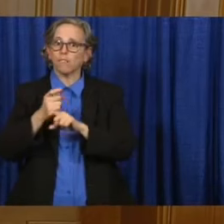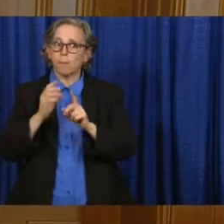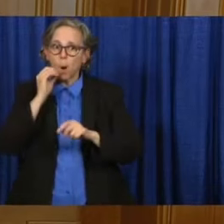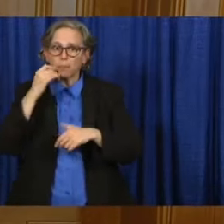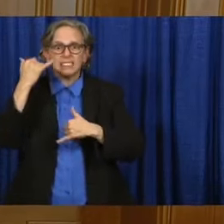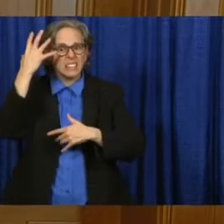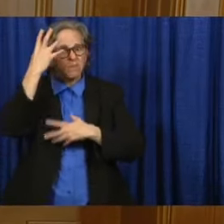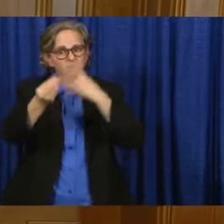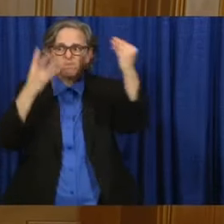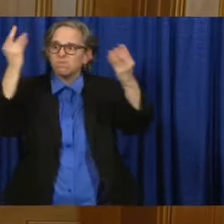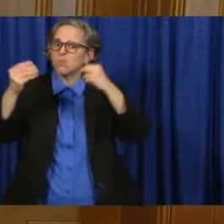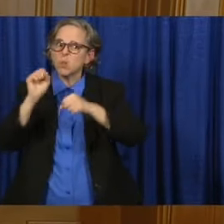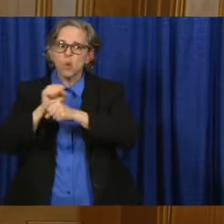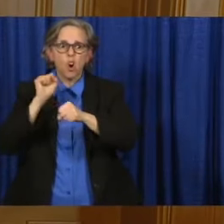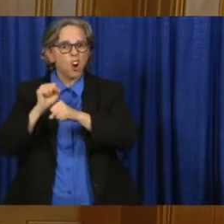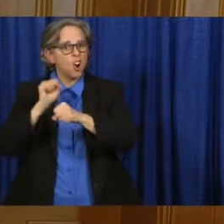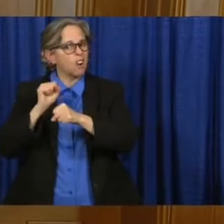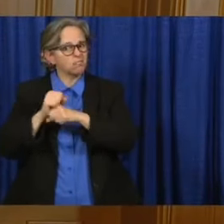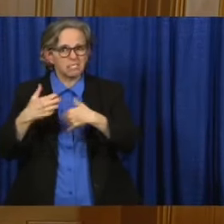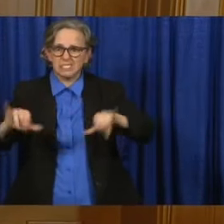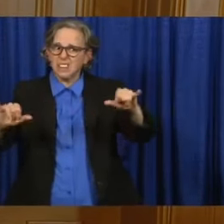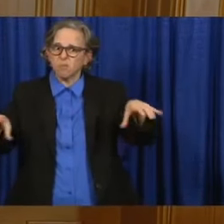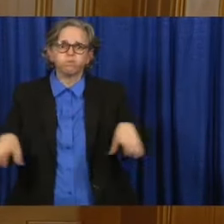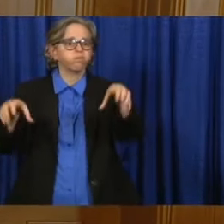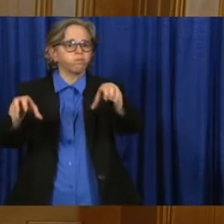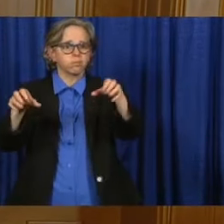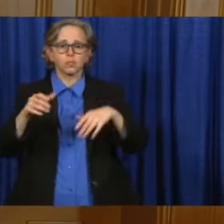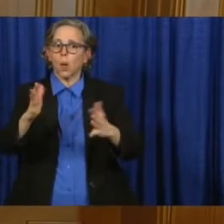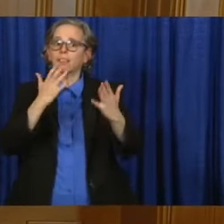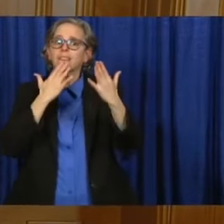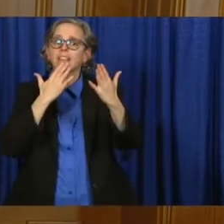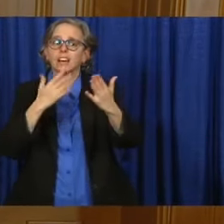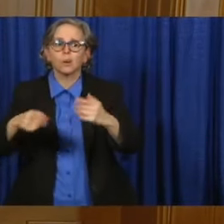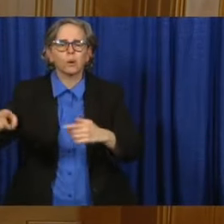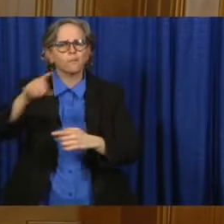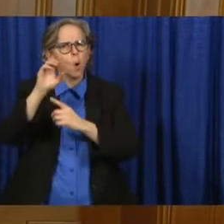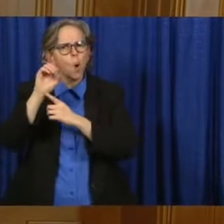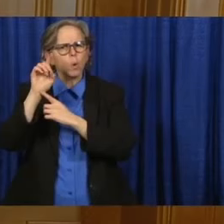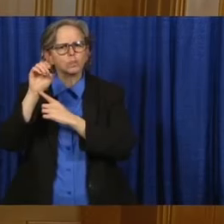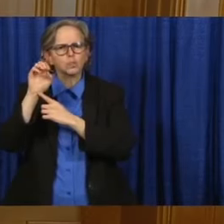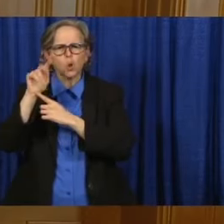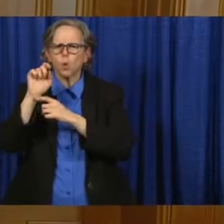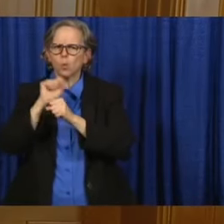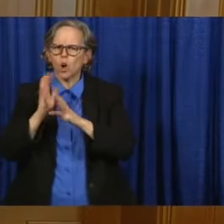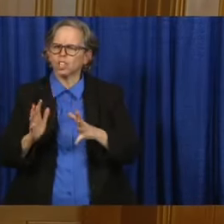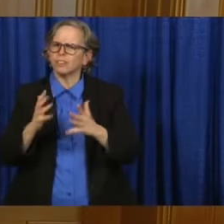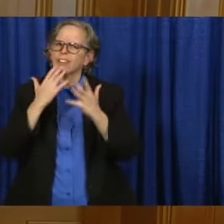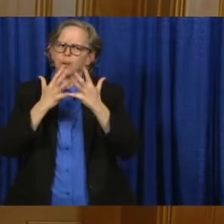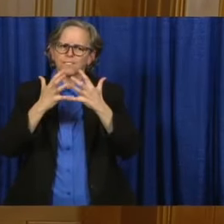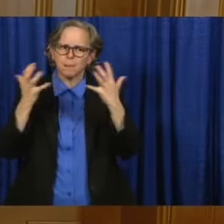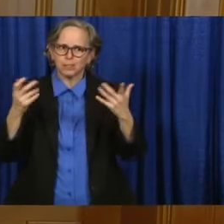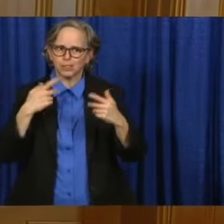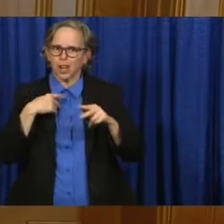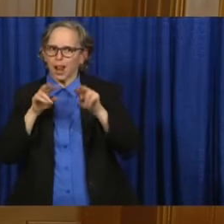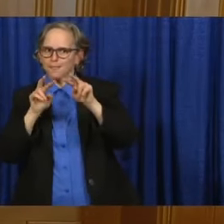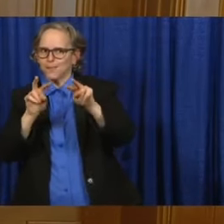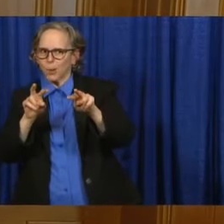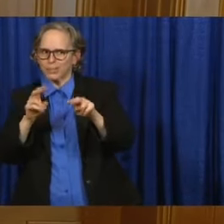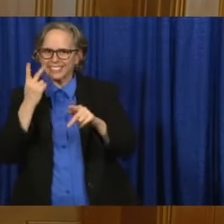want to thank all those ODOT workers very much, and we're looking forward to looking at this